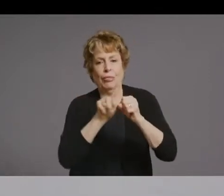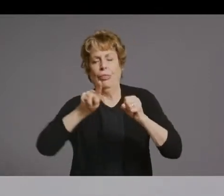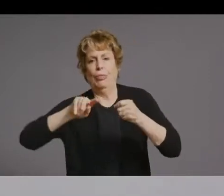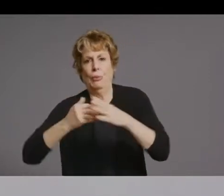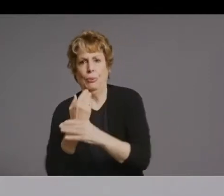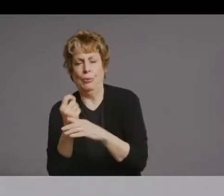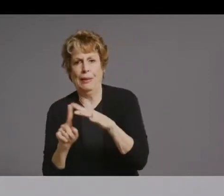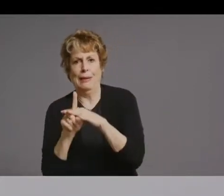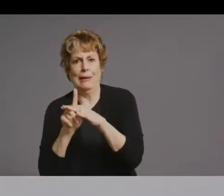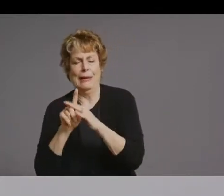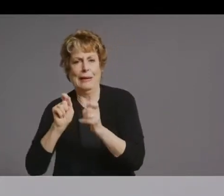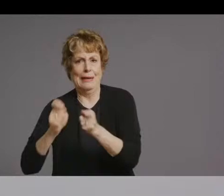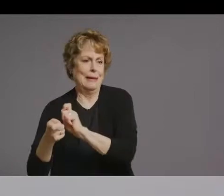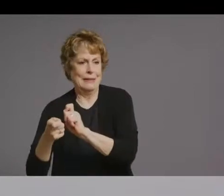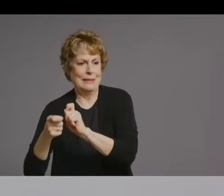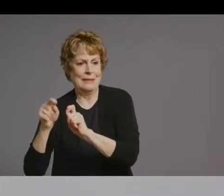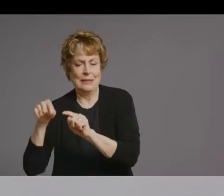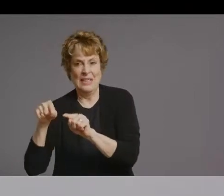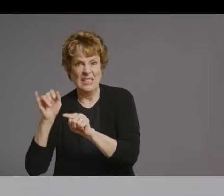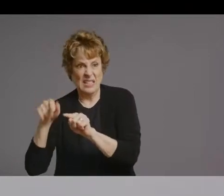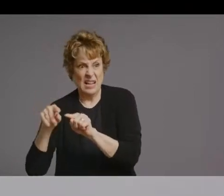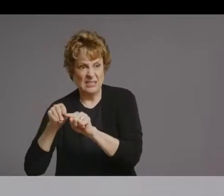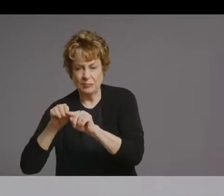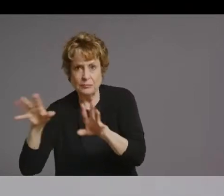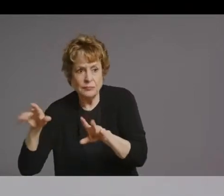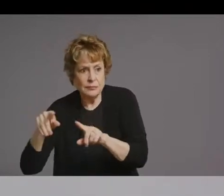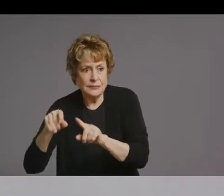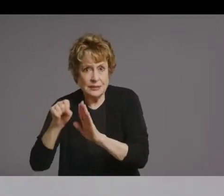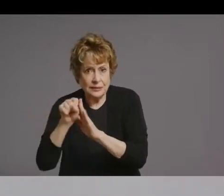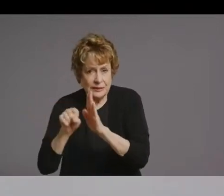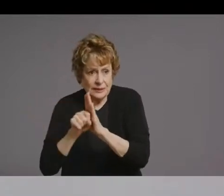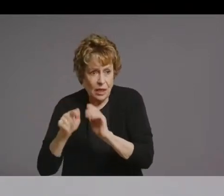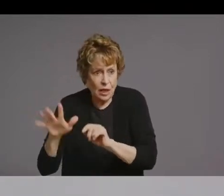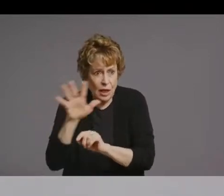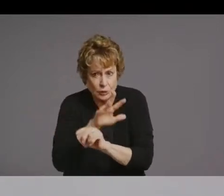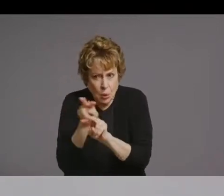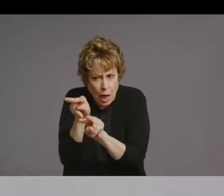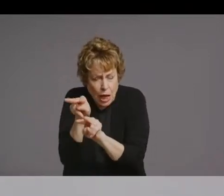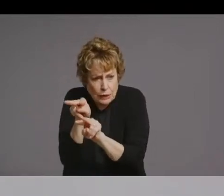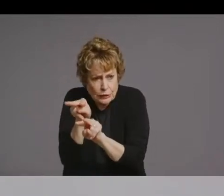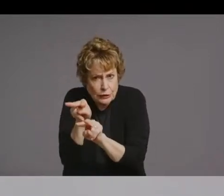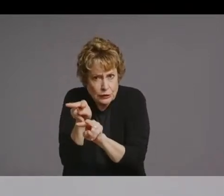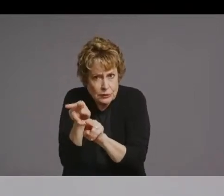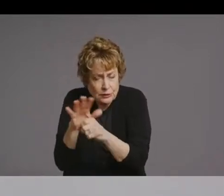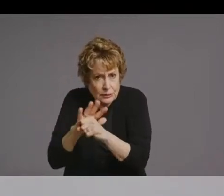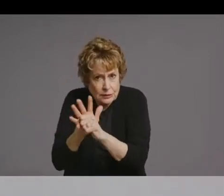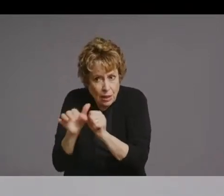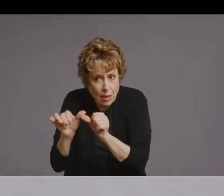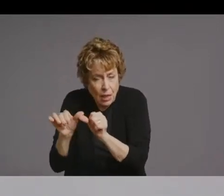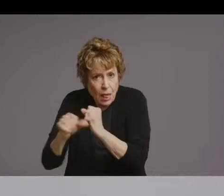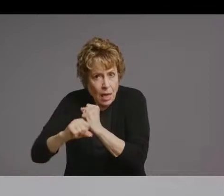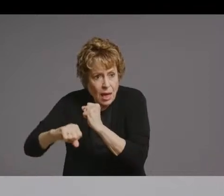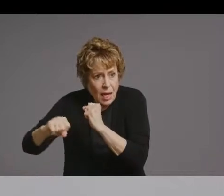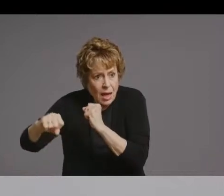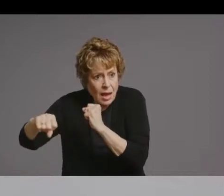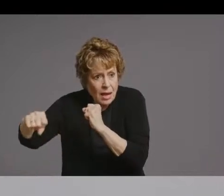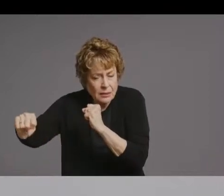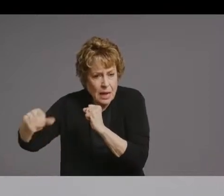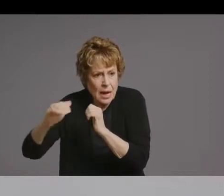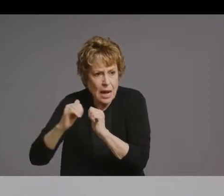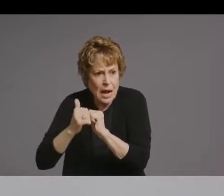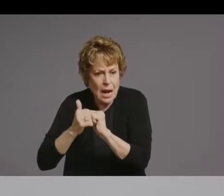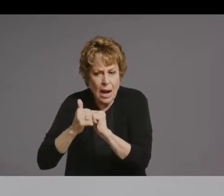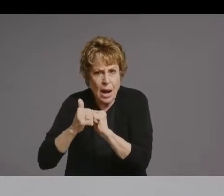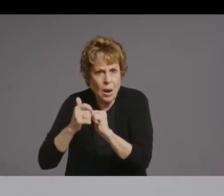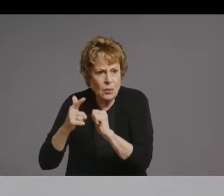is the state planning to use that money, you know, to monitor the pandemic going forward? And how will that kind of help when we talk about, you know, the third dose